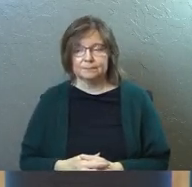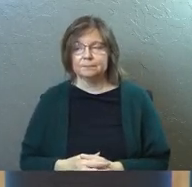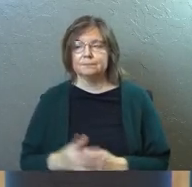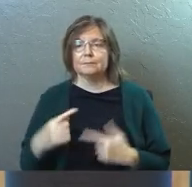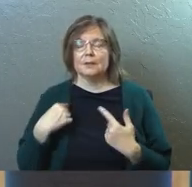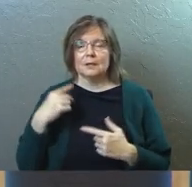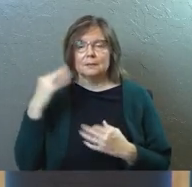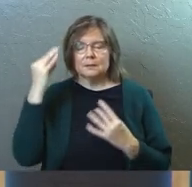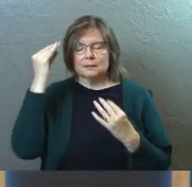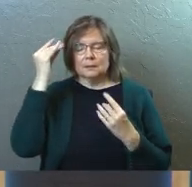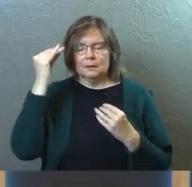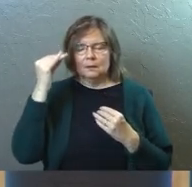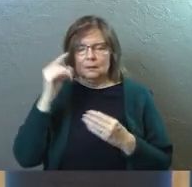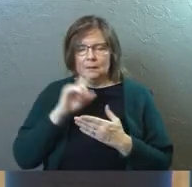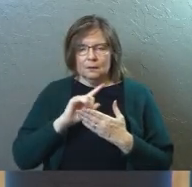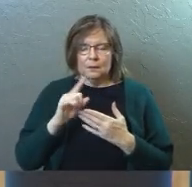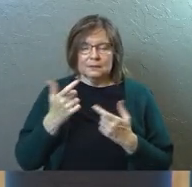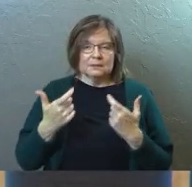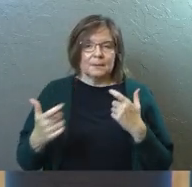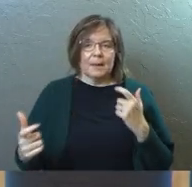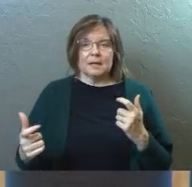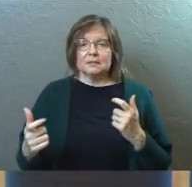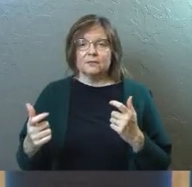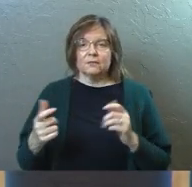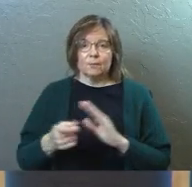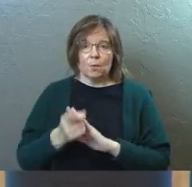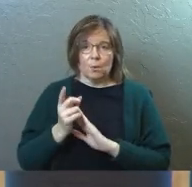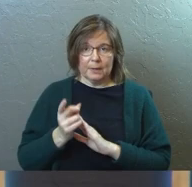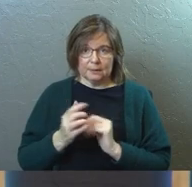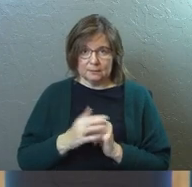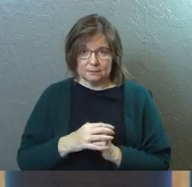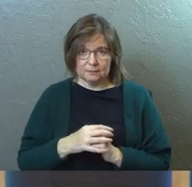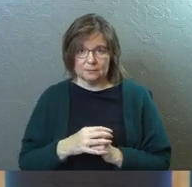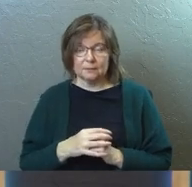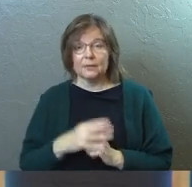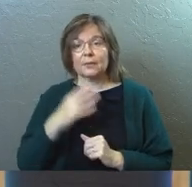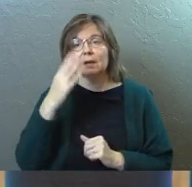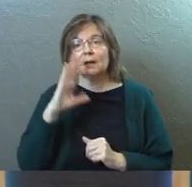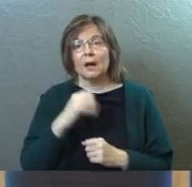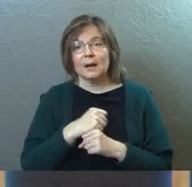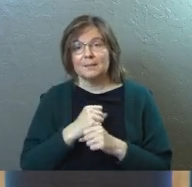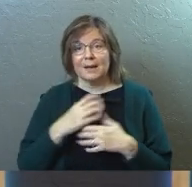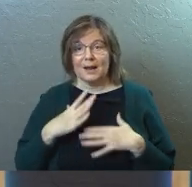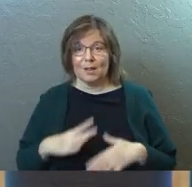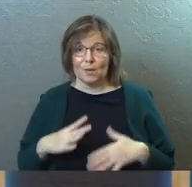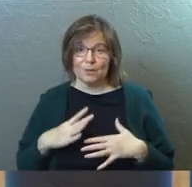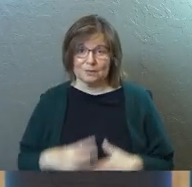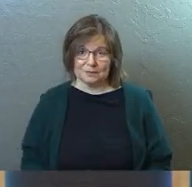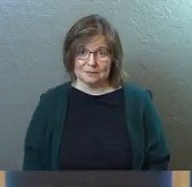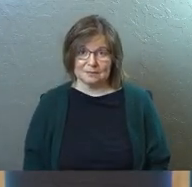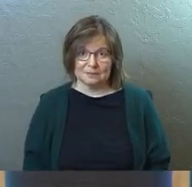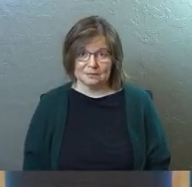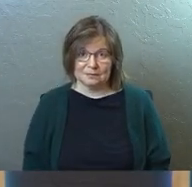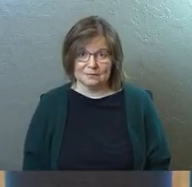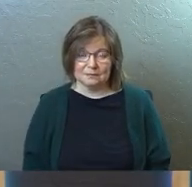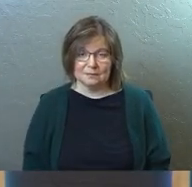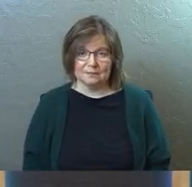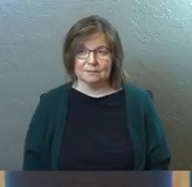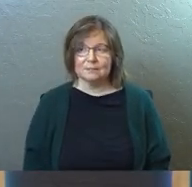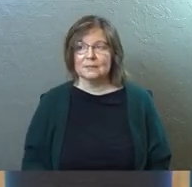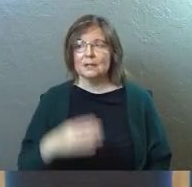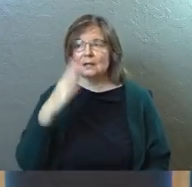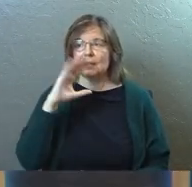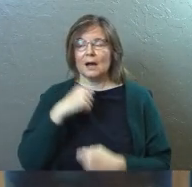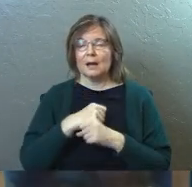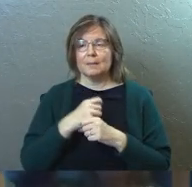It's been stuck in my craw all week. It's just such a massive moment that God made clothes. Amen.